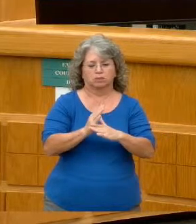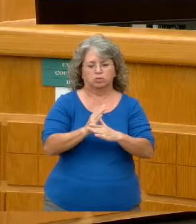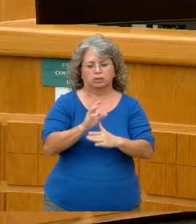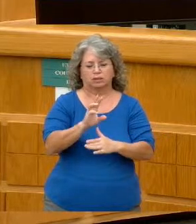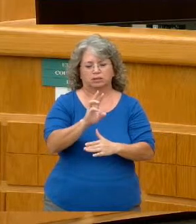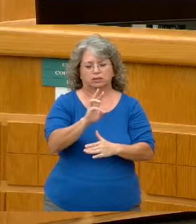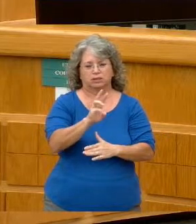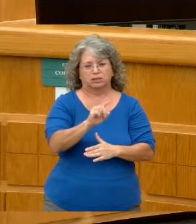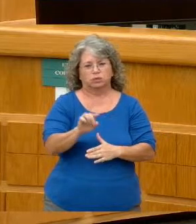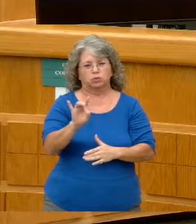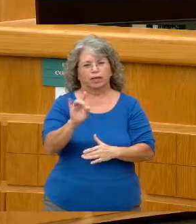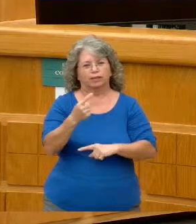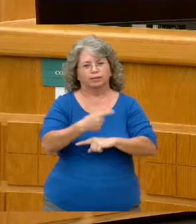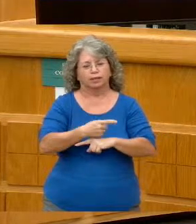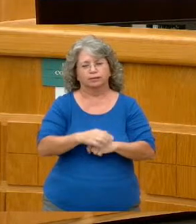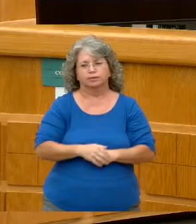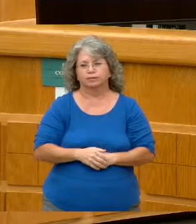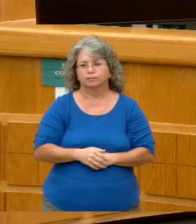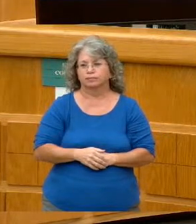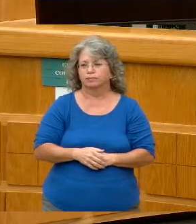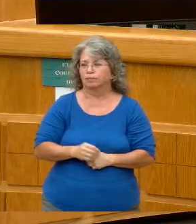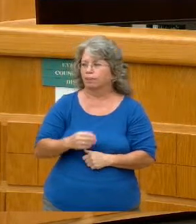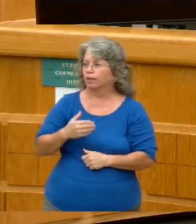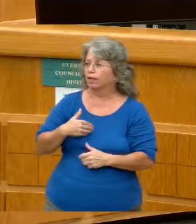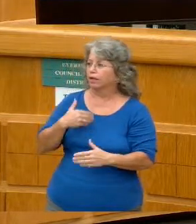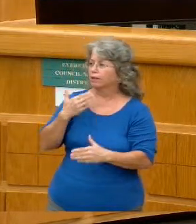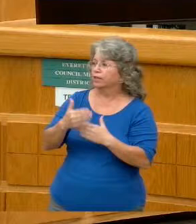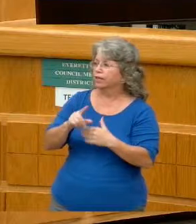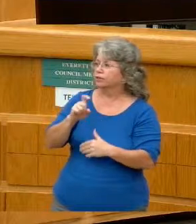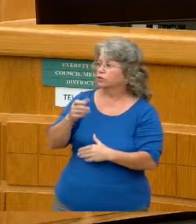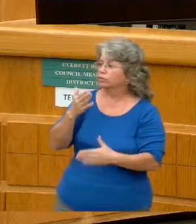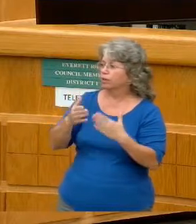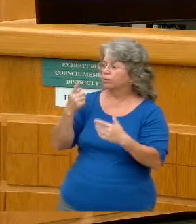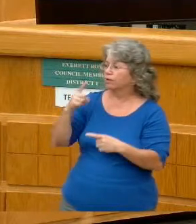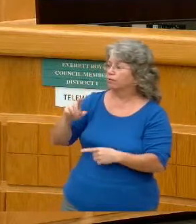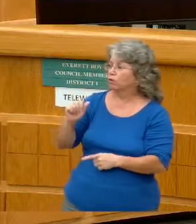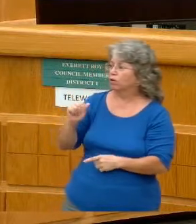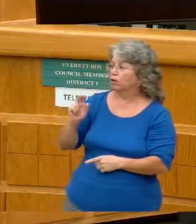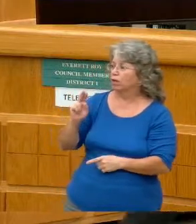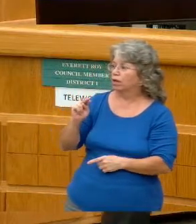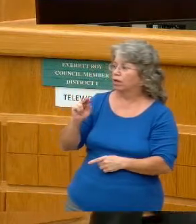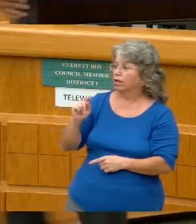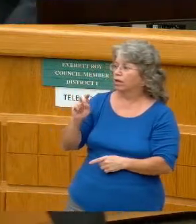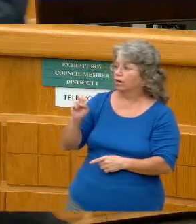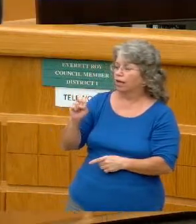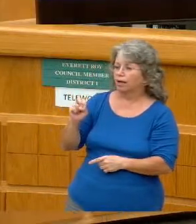up, pretty much. All right. And the next question may be an Annette question.